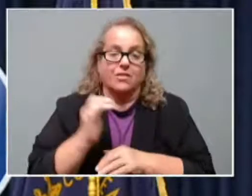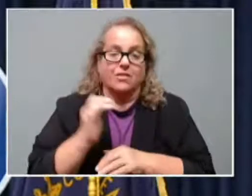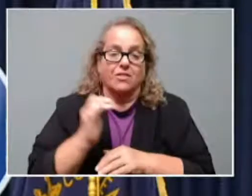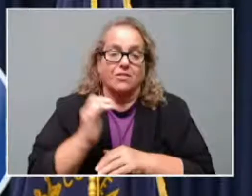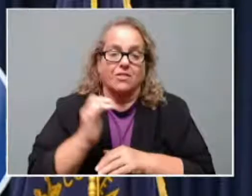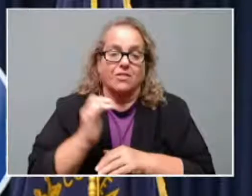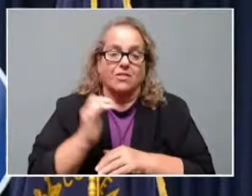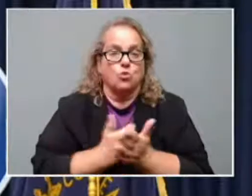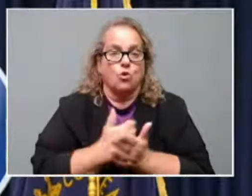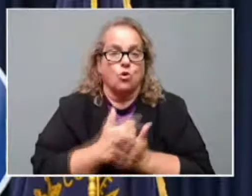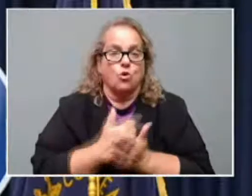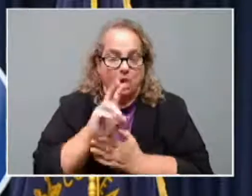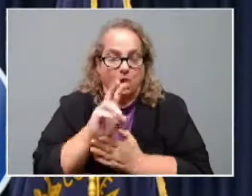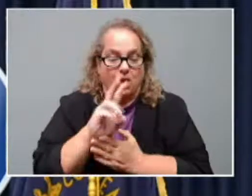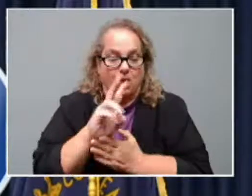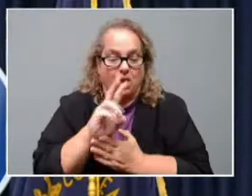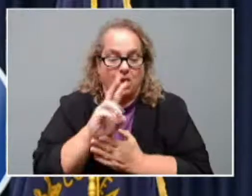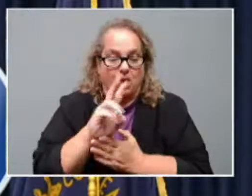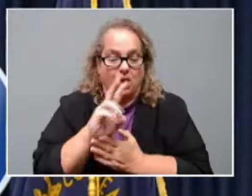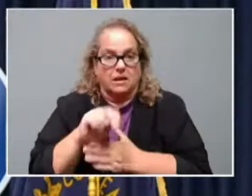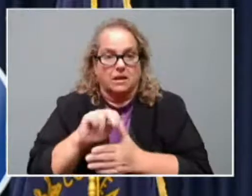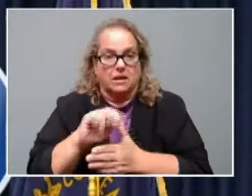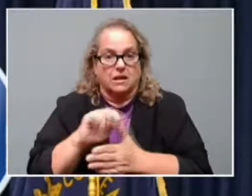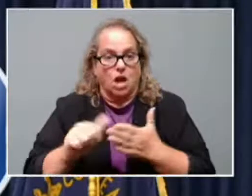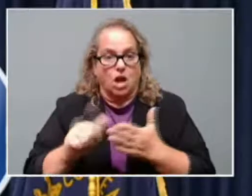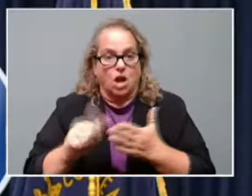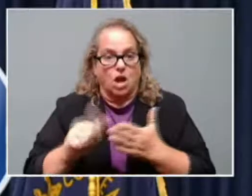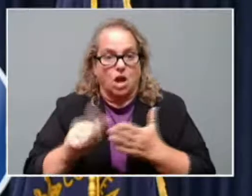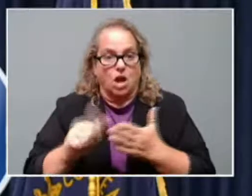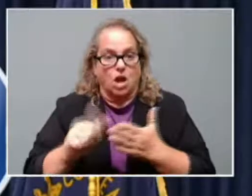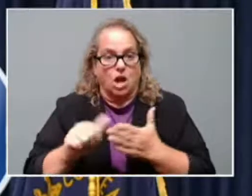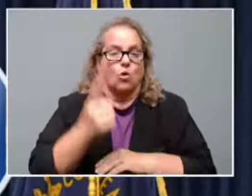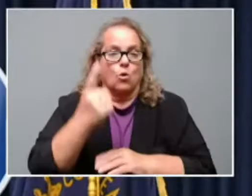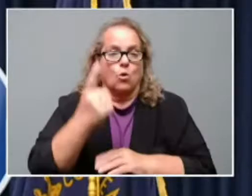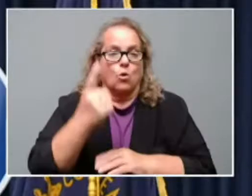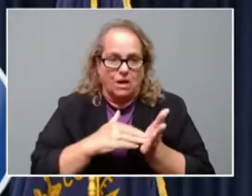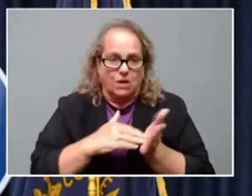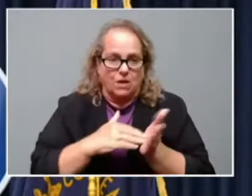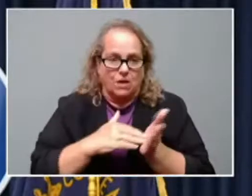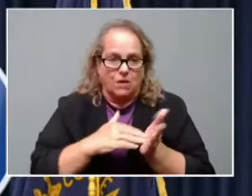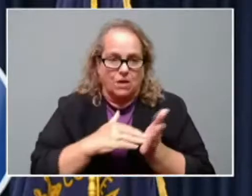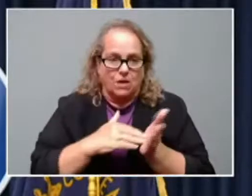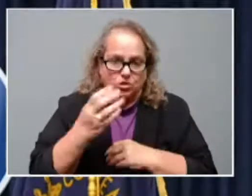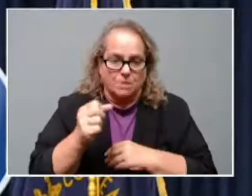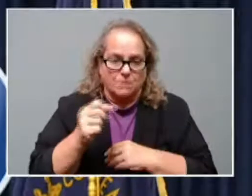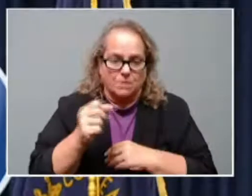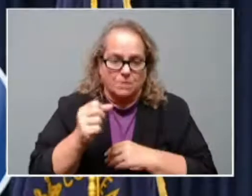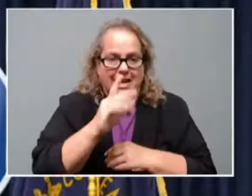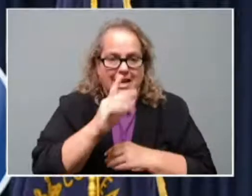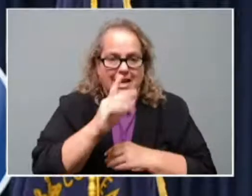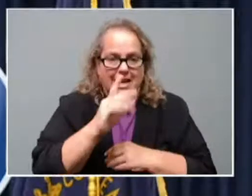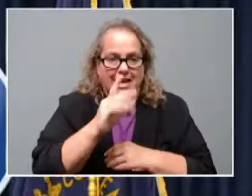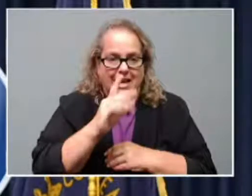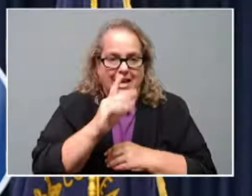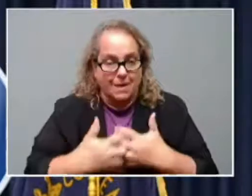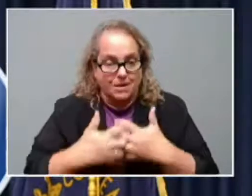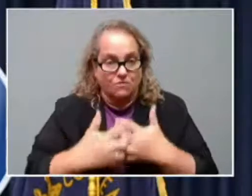million investment, creating over 1,000 additional jobs. KCC Manufacturing announced and broke ground